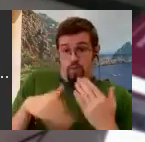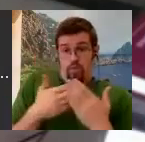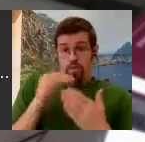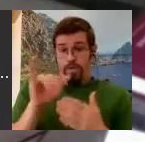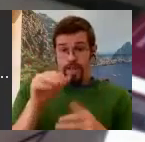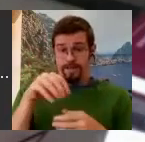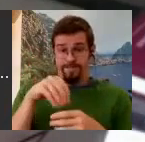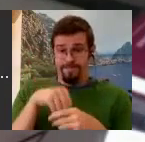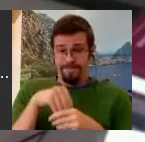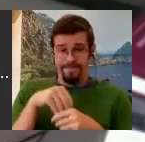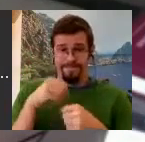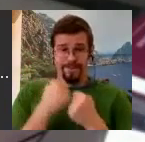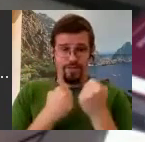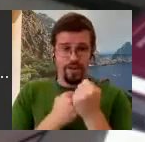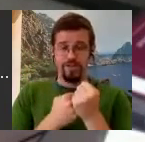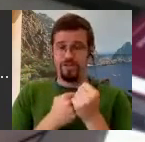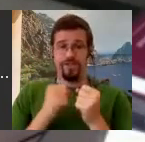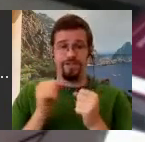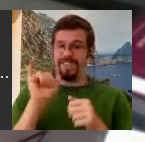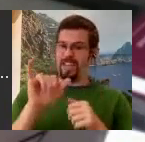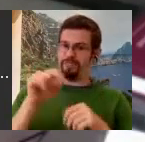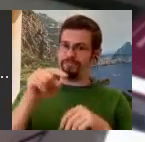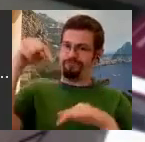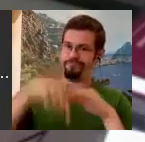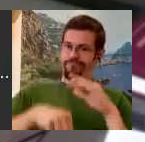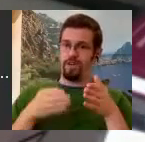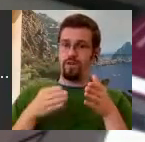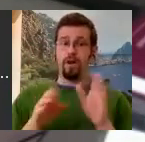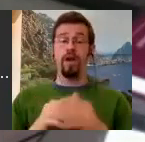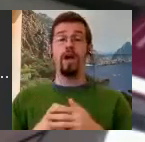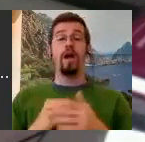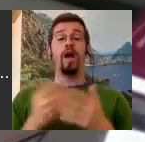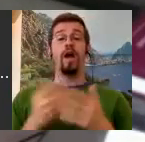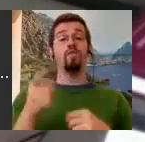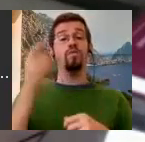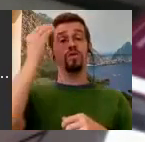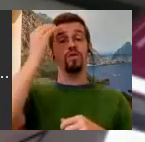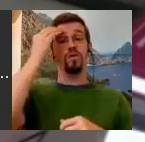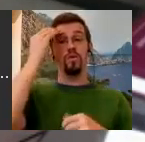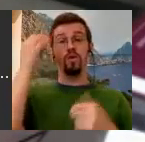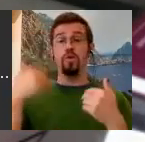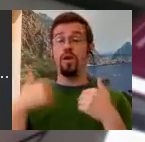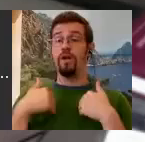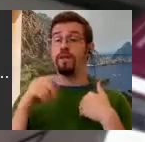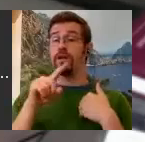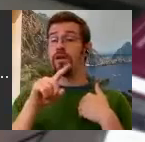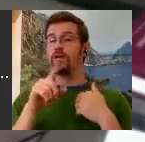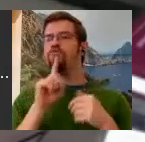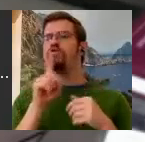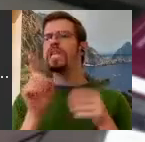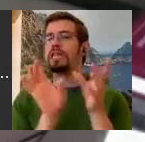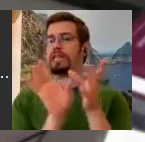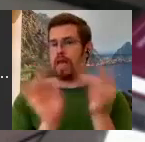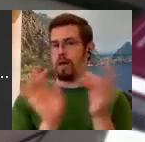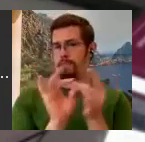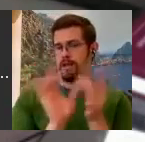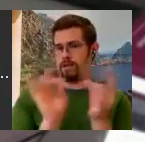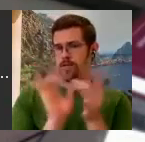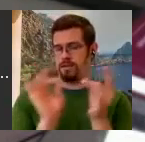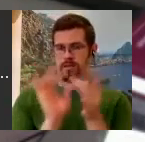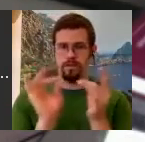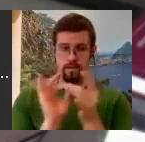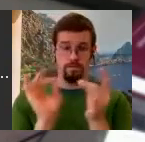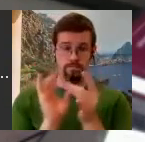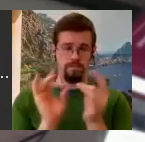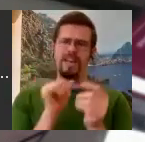and wonderful way. I want you to know that we actually have a question. Well, it's really a comment. It's a comment